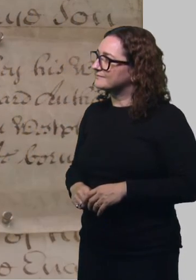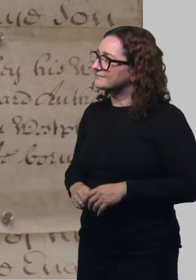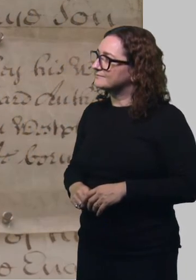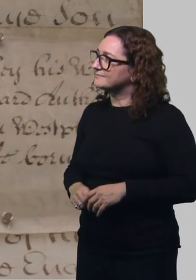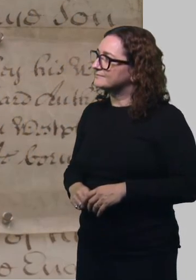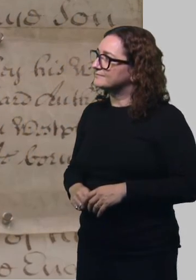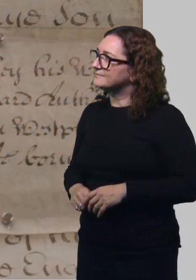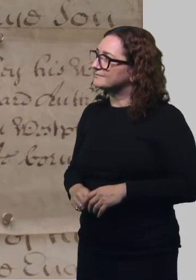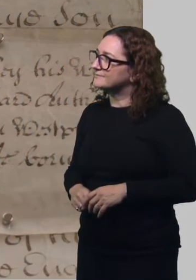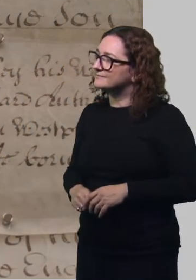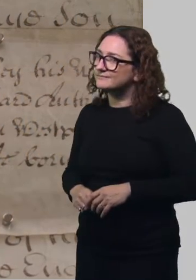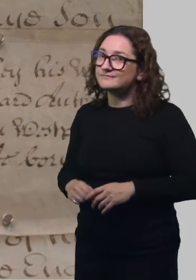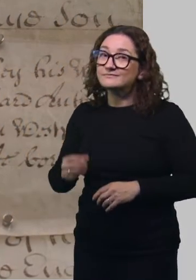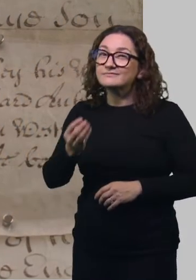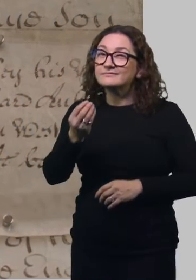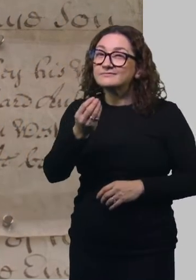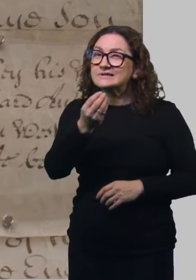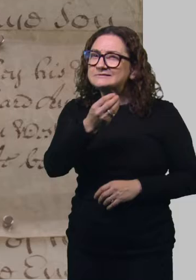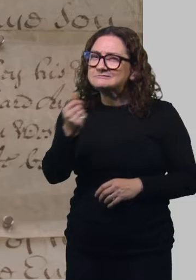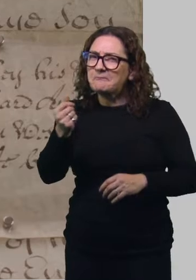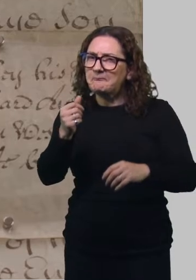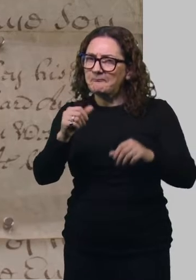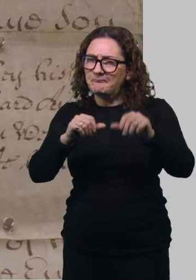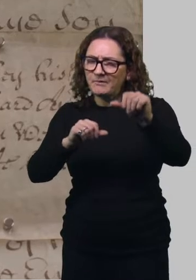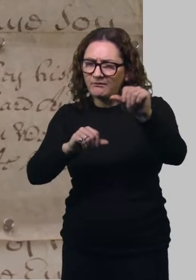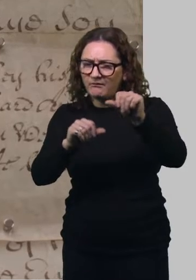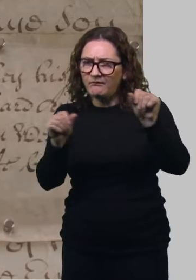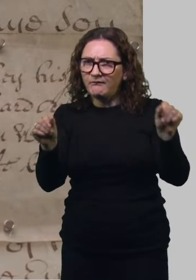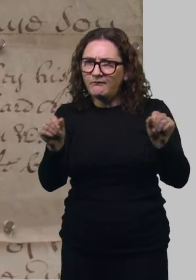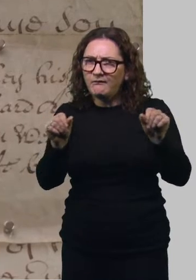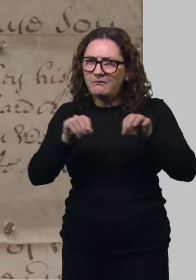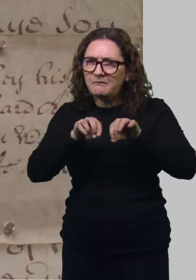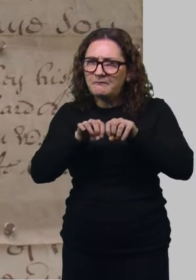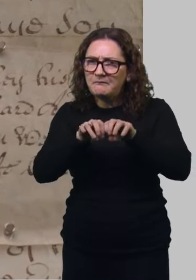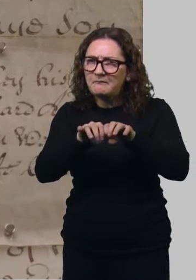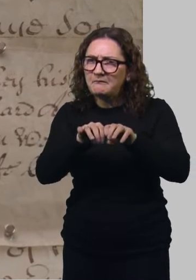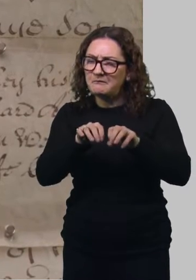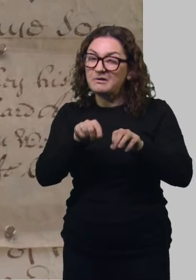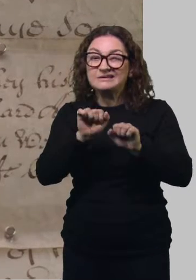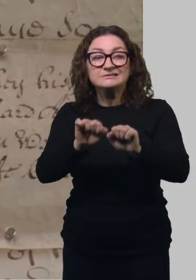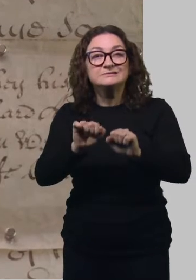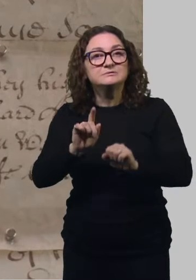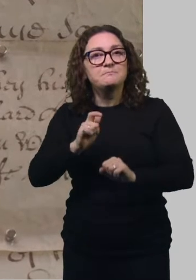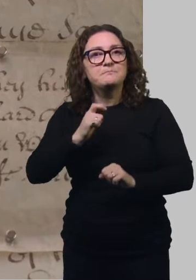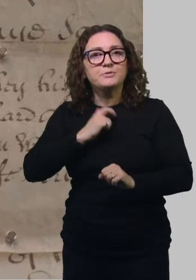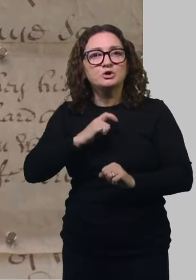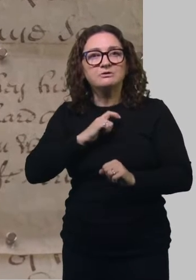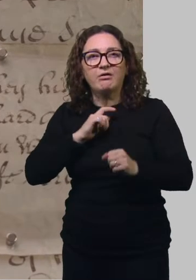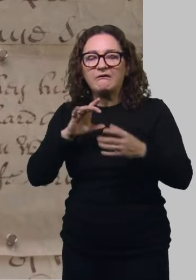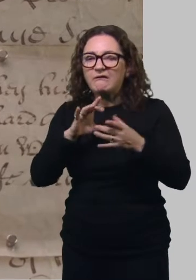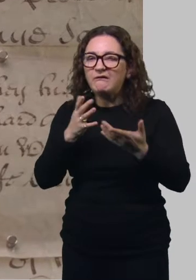There are also some very small rolled acts, mostly personal acts about things like divorces, naturalisations, name